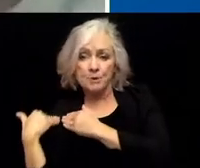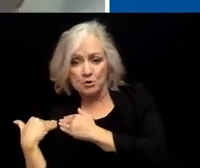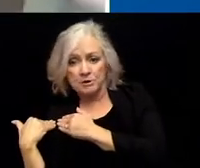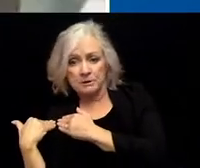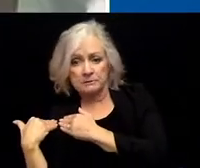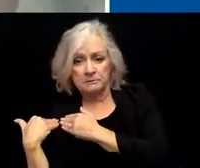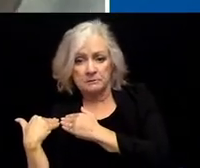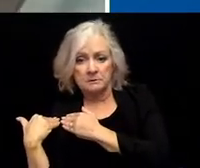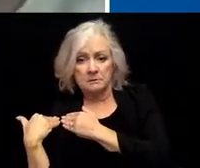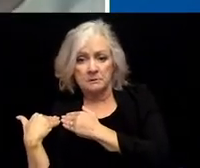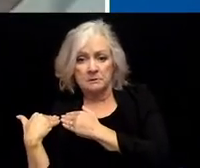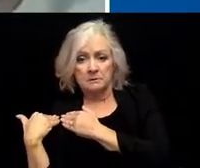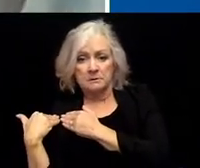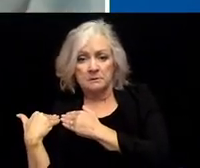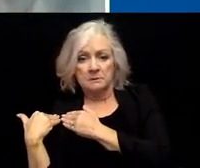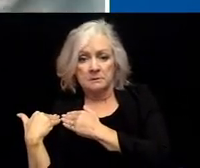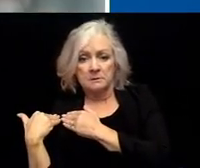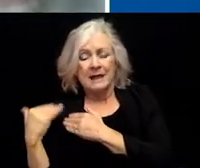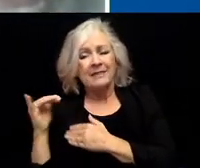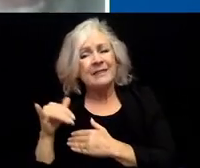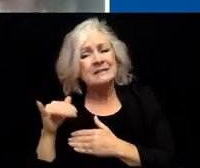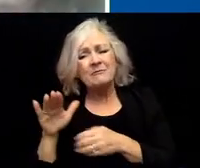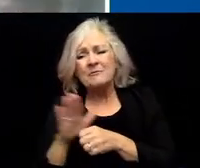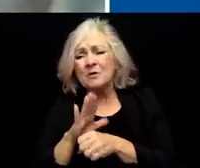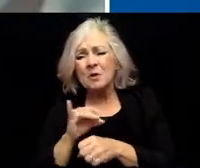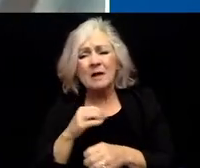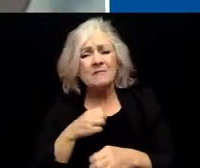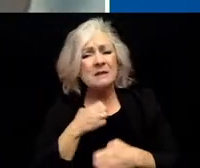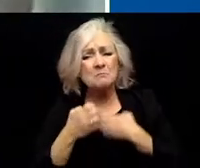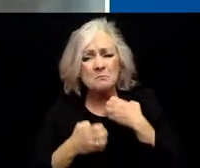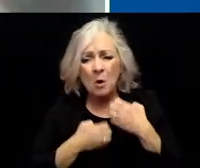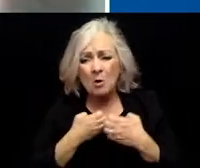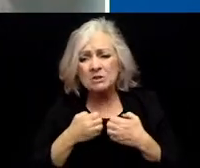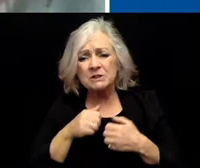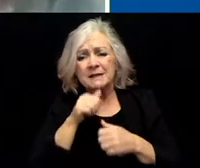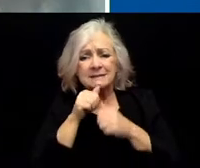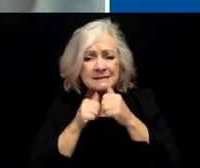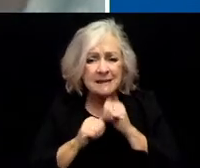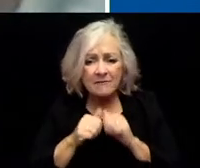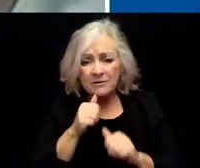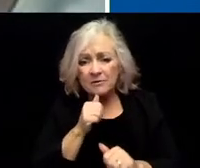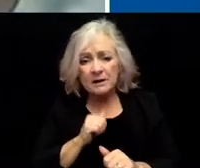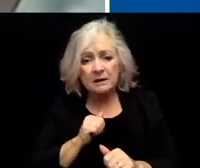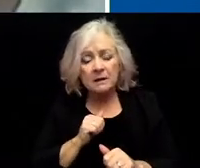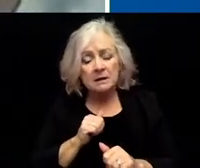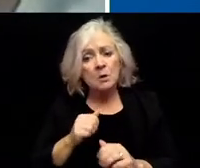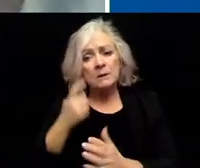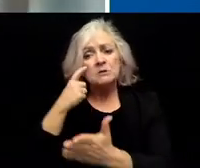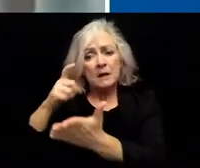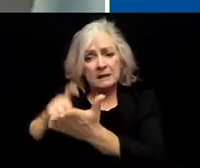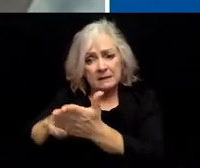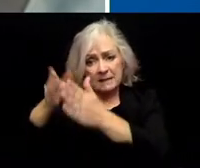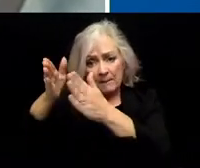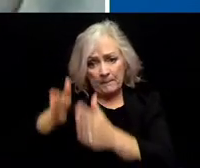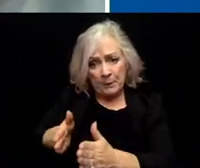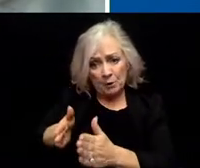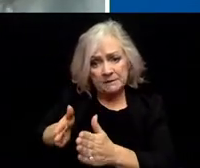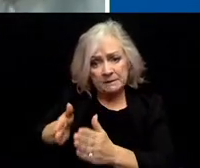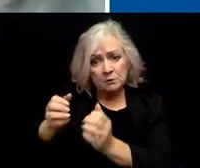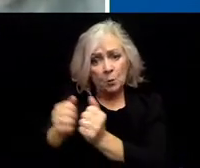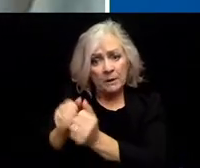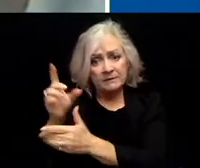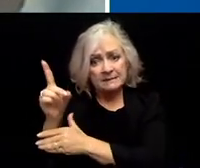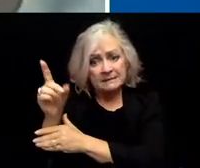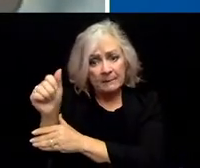which is twinned with the notion of disease and suffering, and recognize individuals with disability as individuals